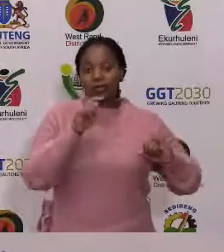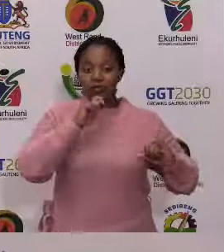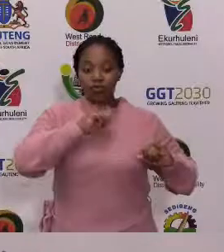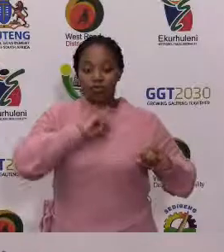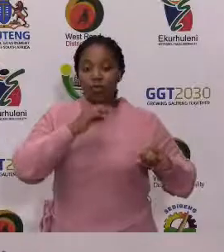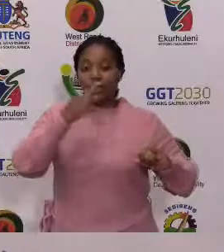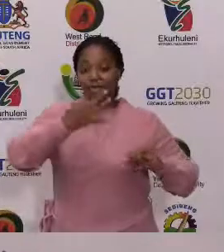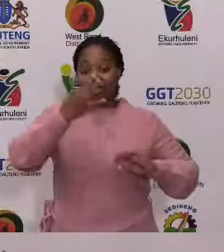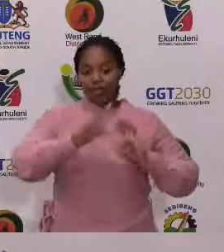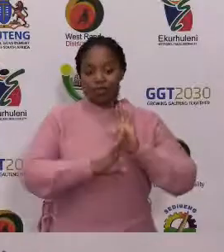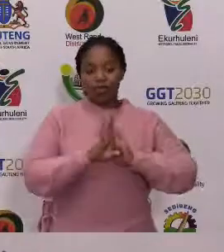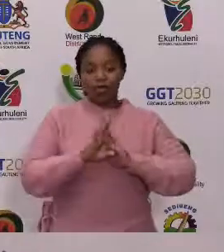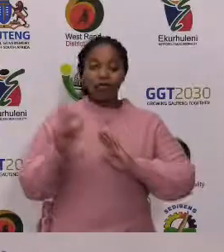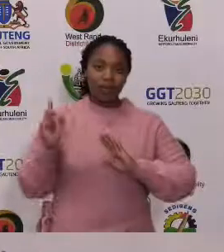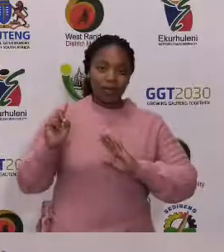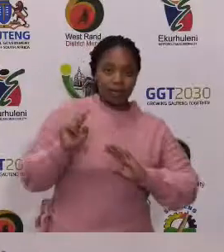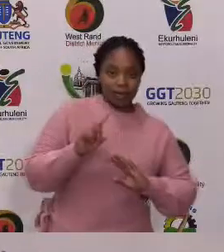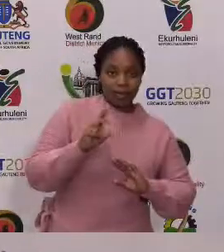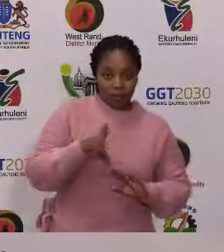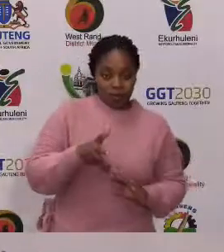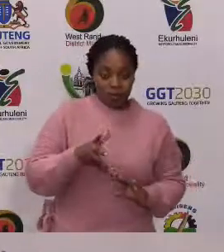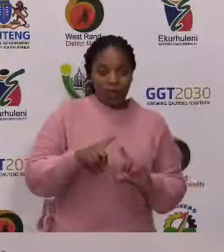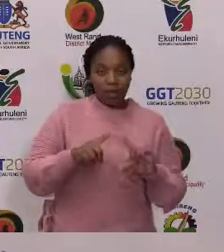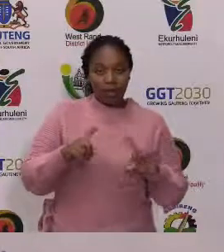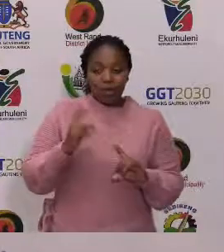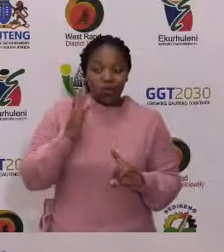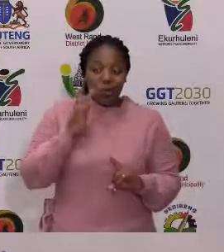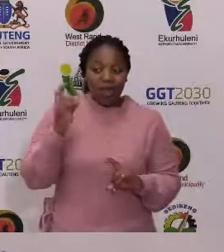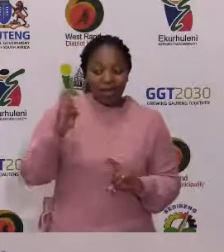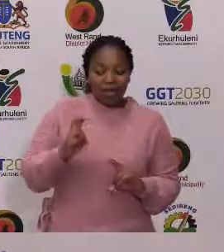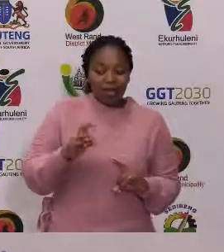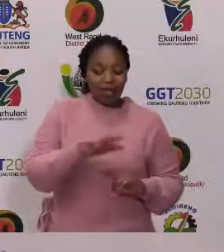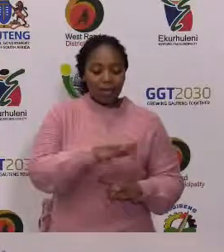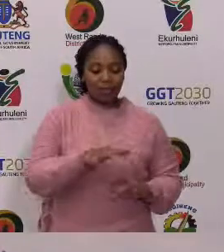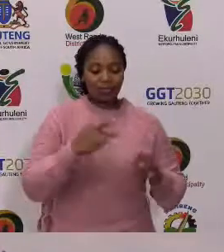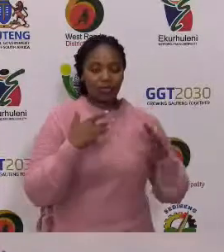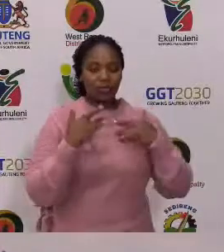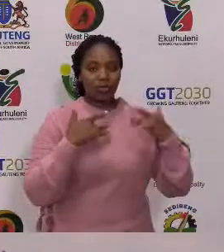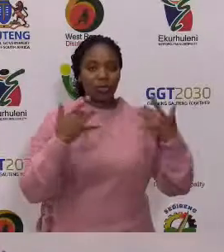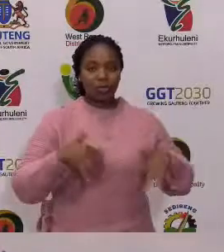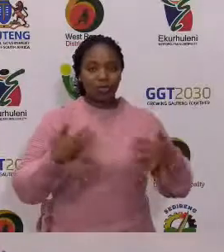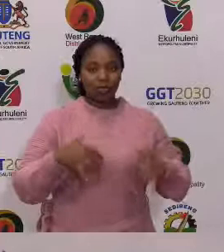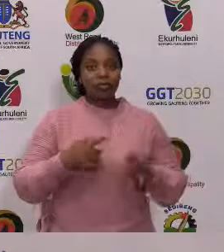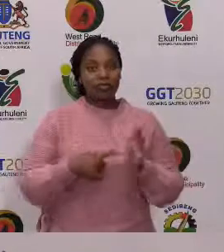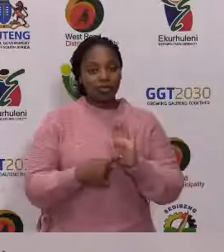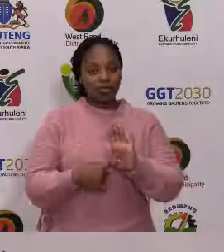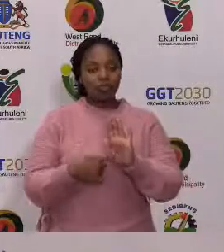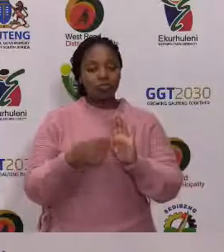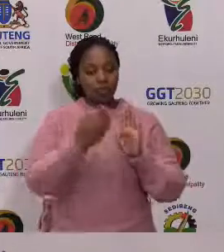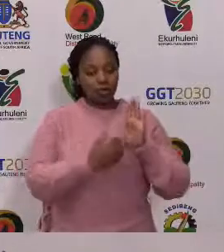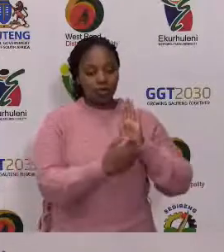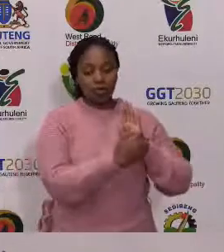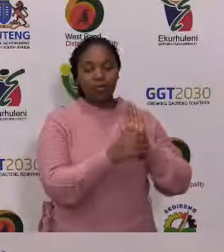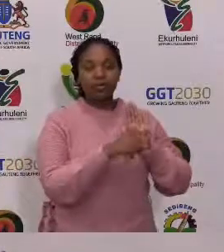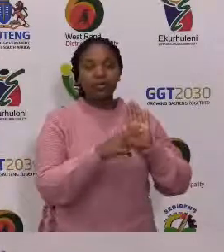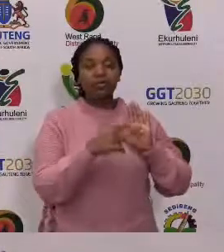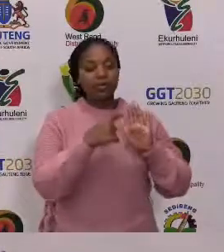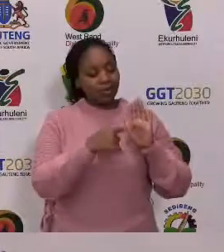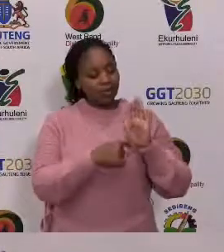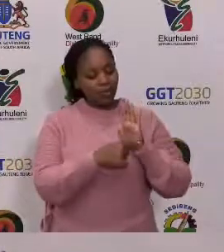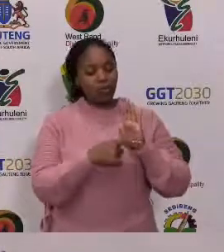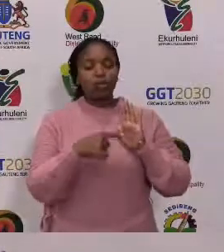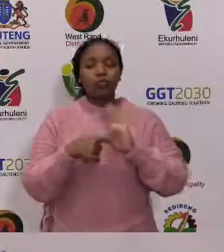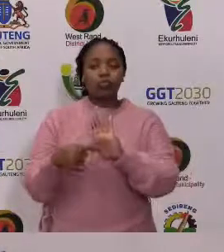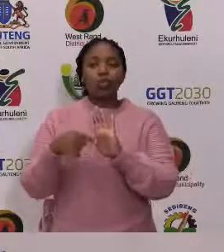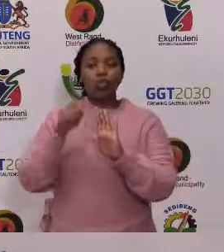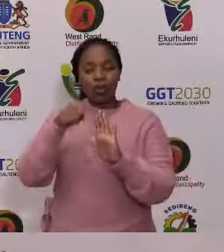And when it comes, the areas that are most concerning, we've at least identified them from the seroprevalence survey, and these are the areas that will likely